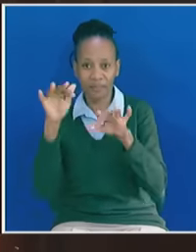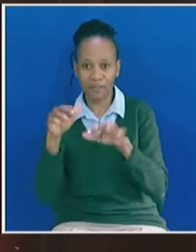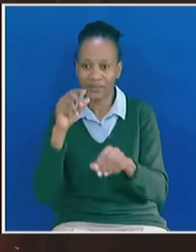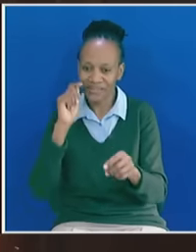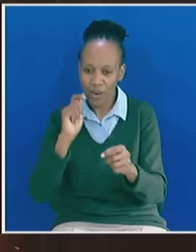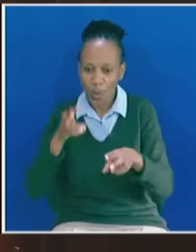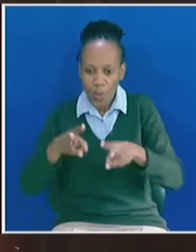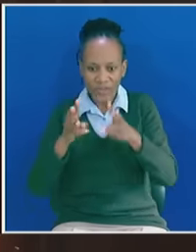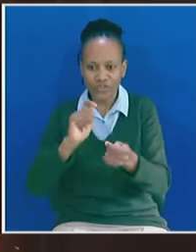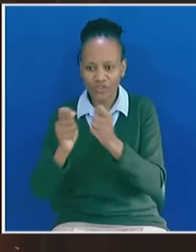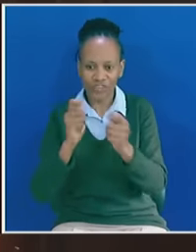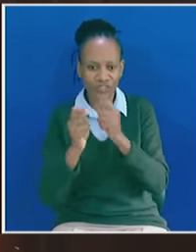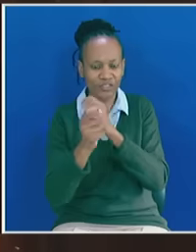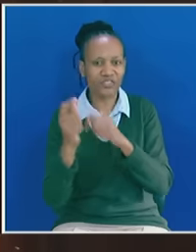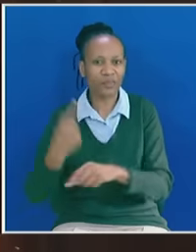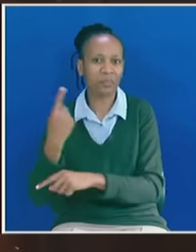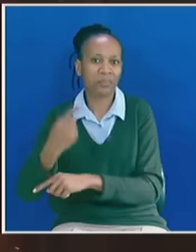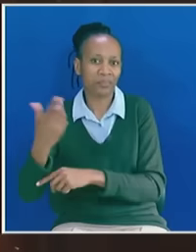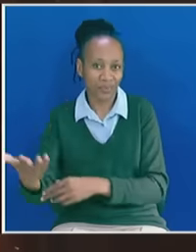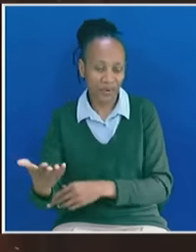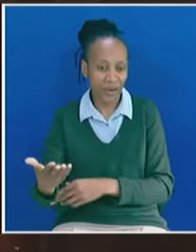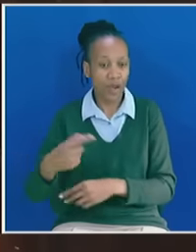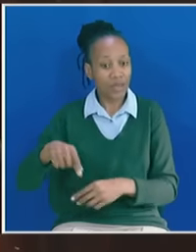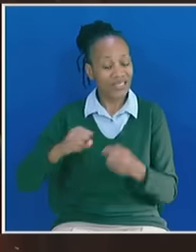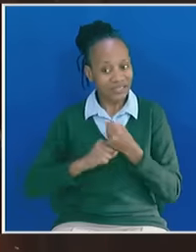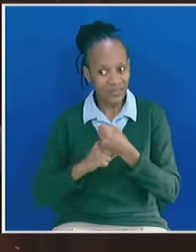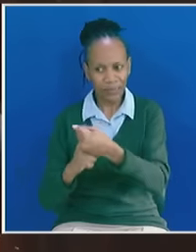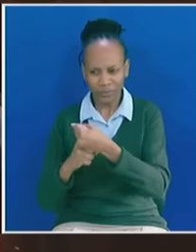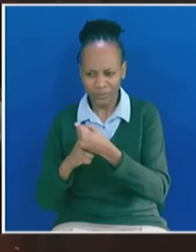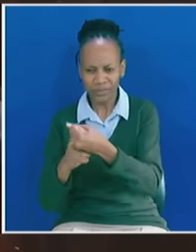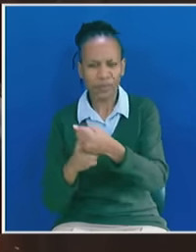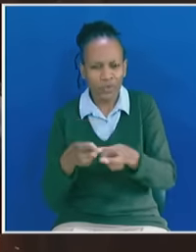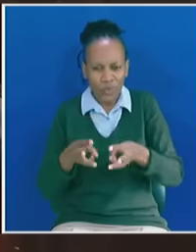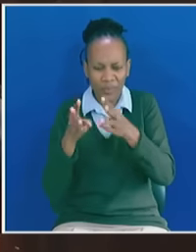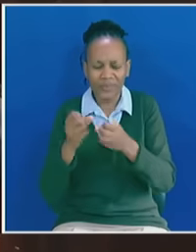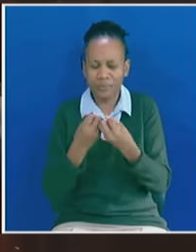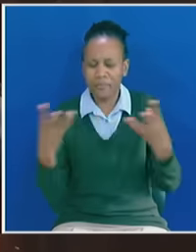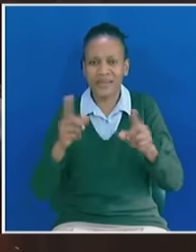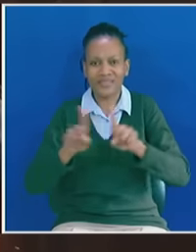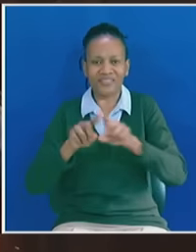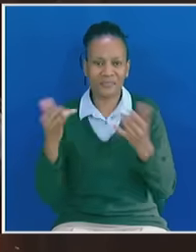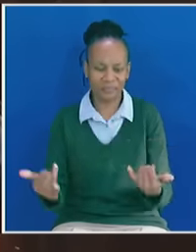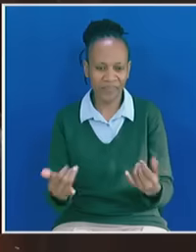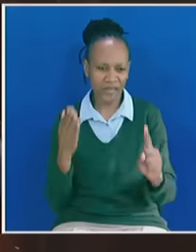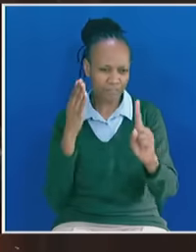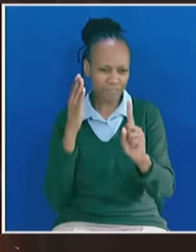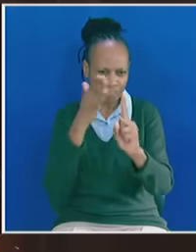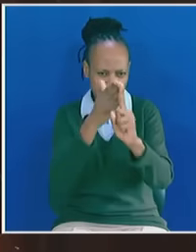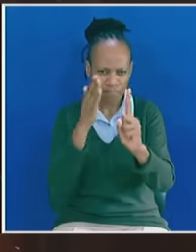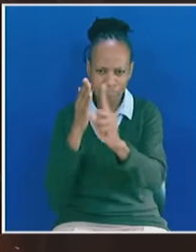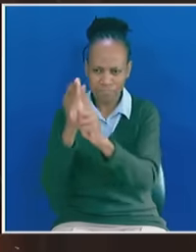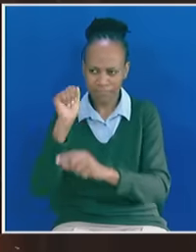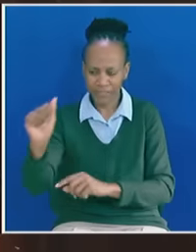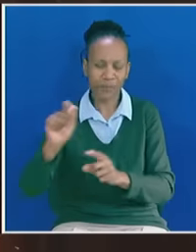The motivation, financing, and support mechanisms, the method of attacks and choice of target are changing with